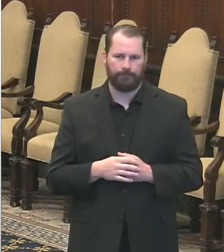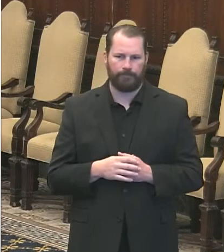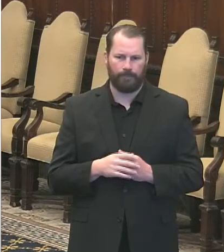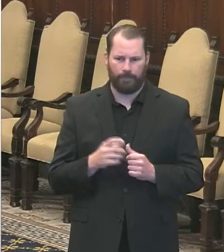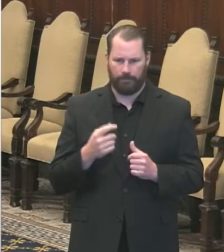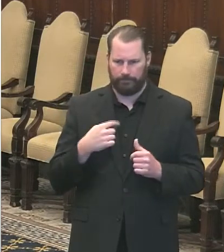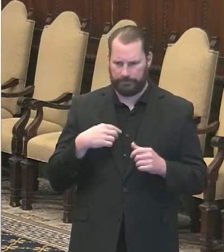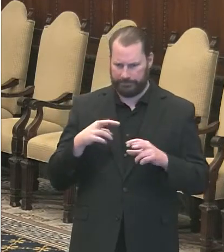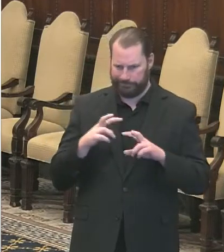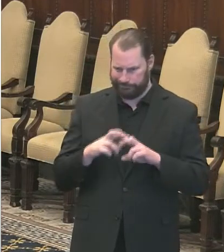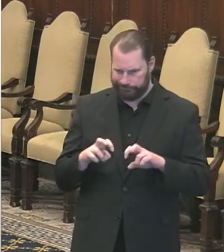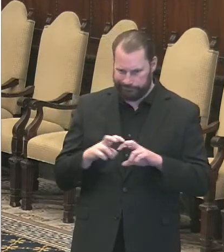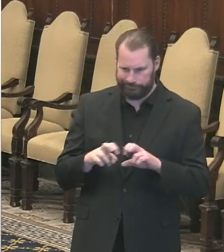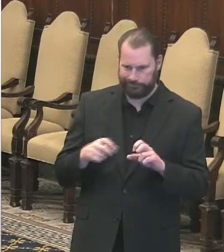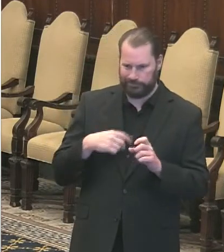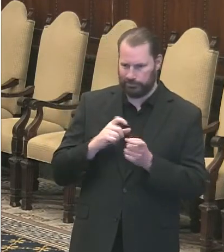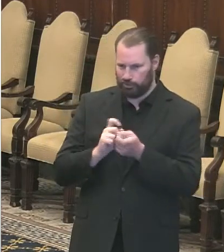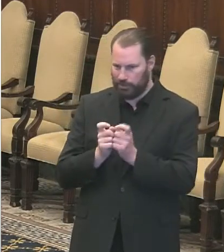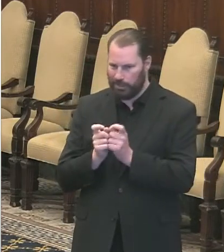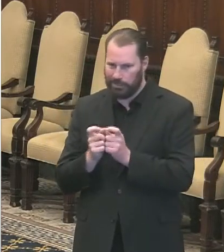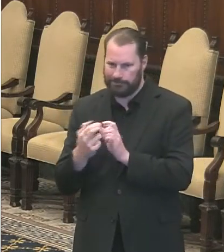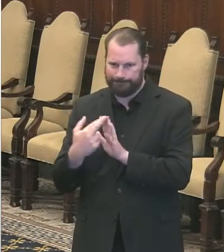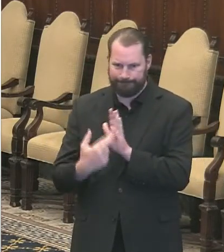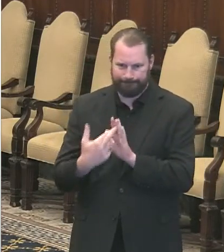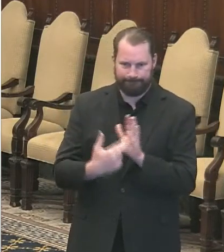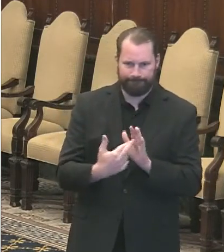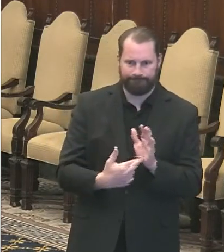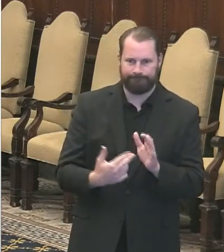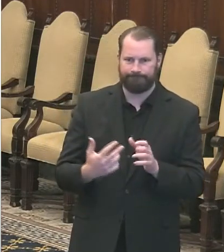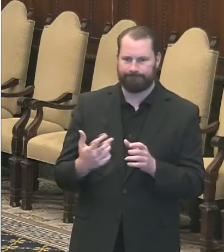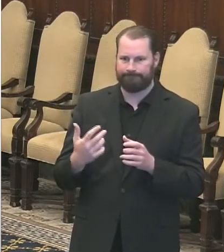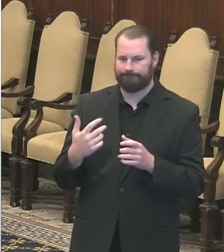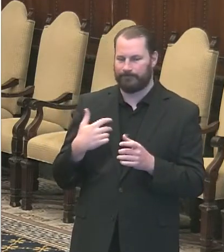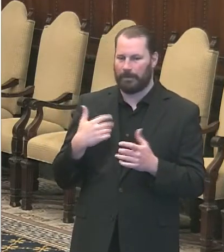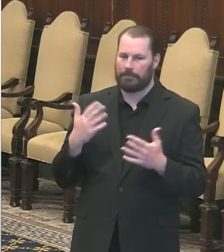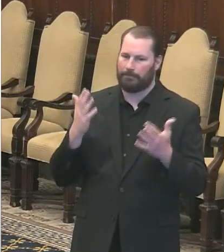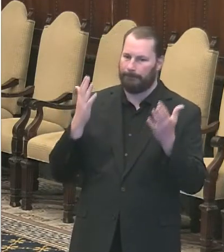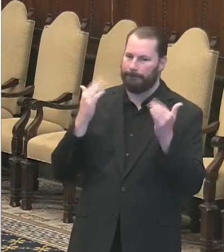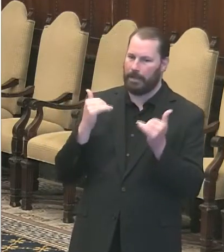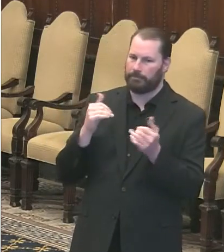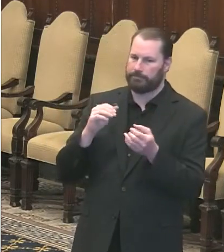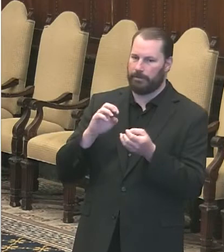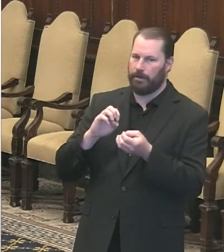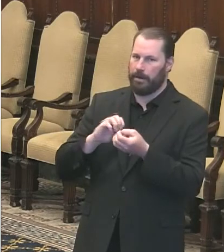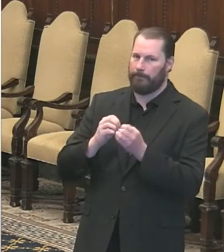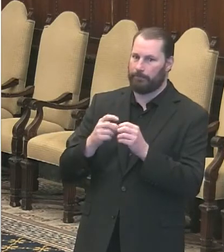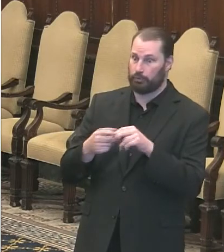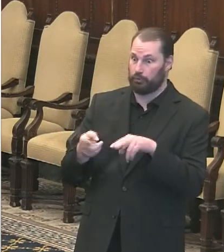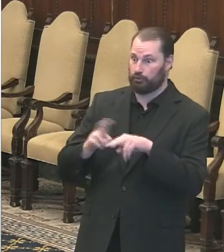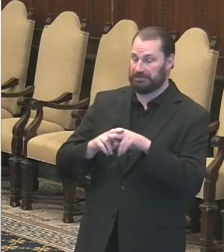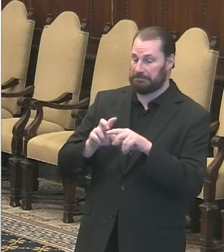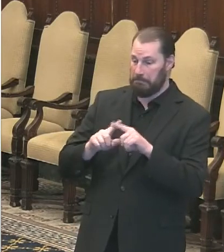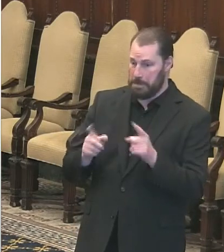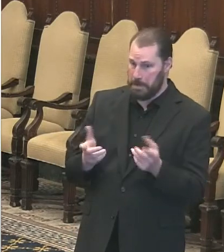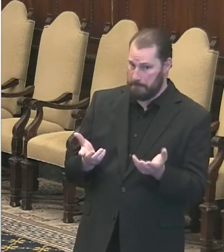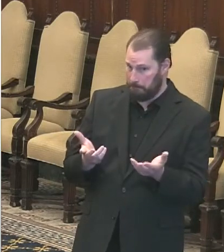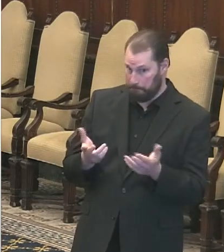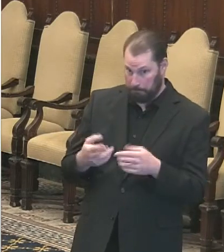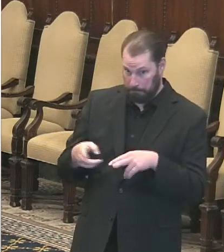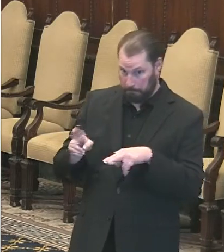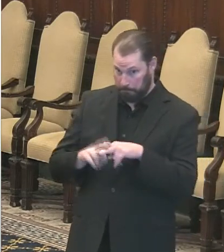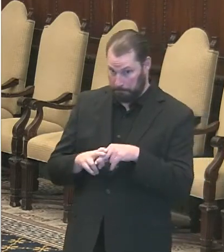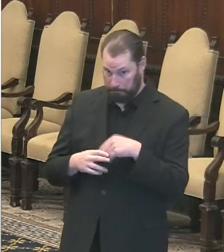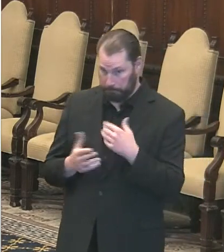protocols, expected our census to increase pretty dramatically. Did not increase as quickly as we thought it would. We're still reviewing